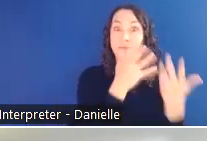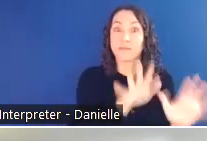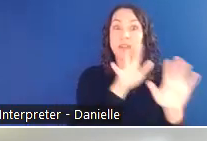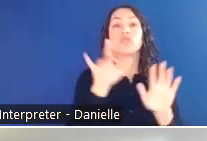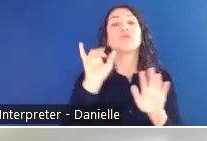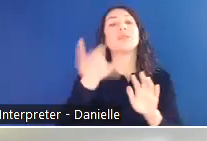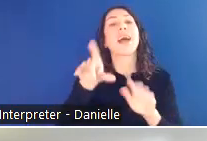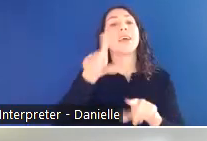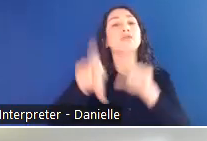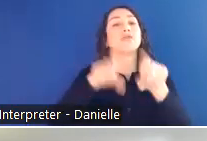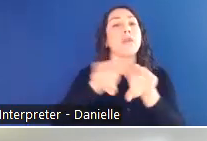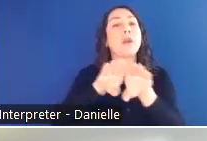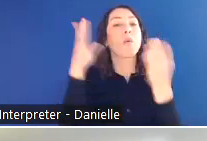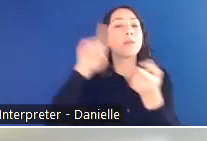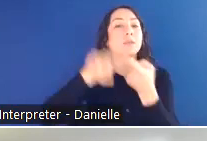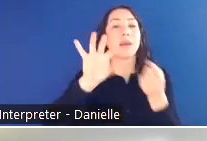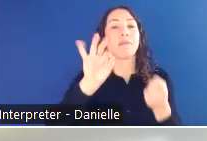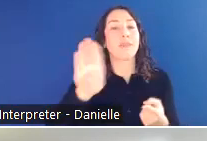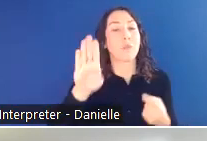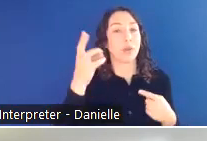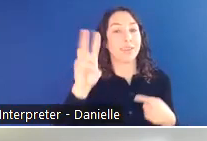until February 16th. We will be